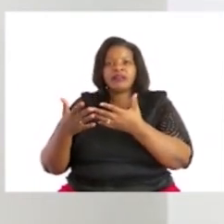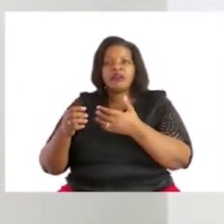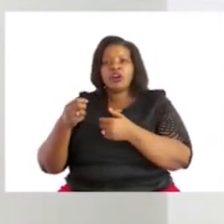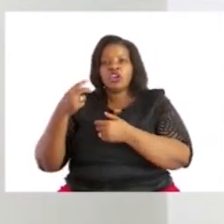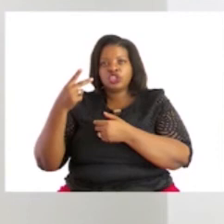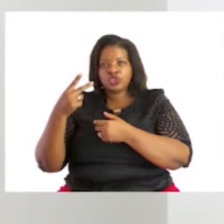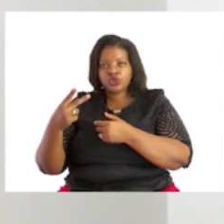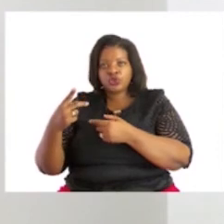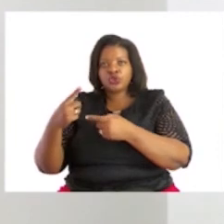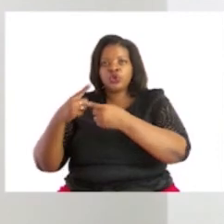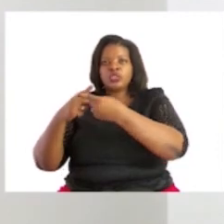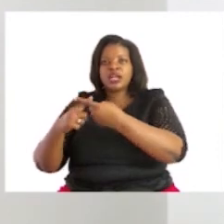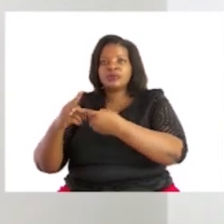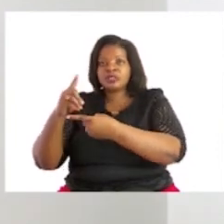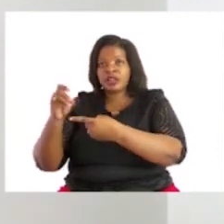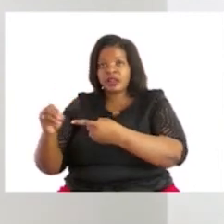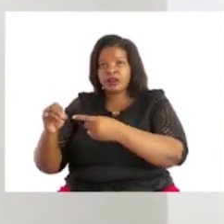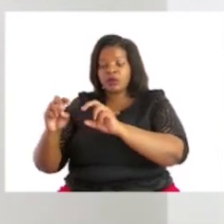2 times 10